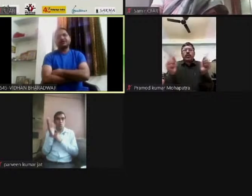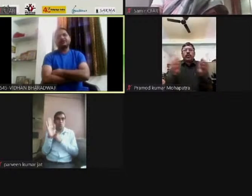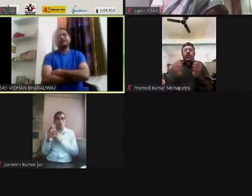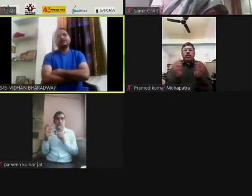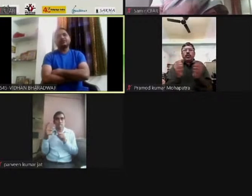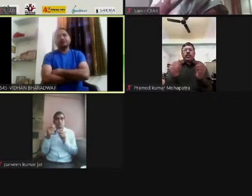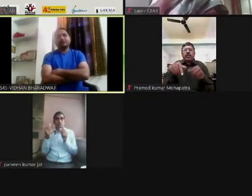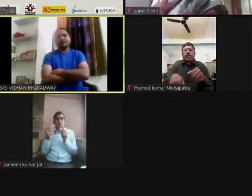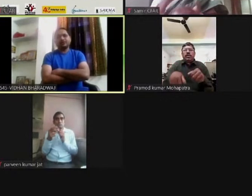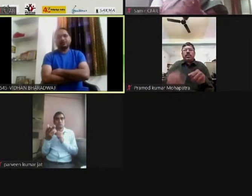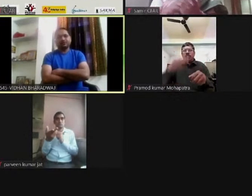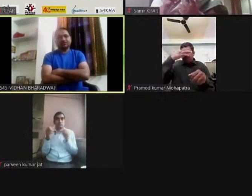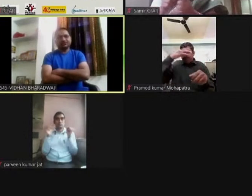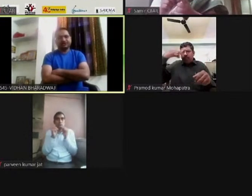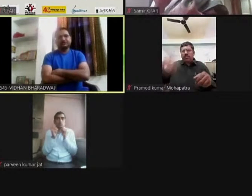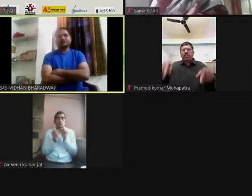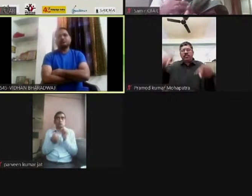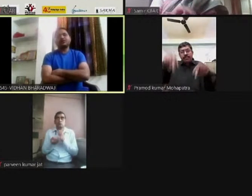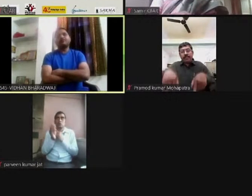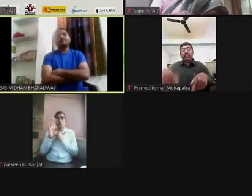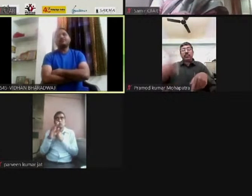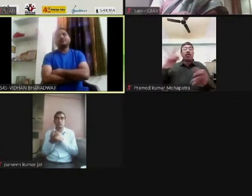and